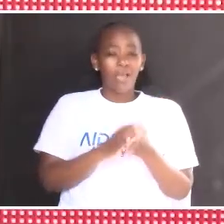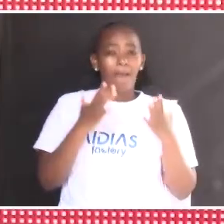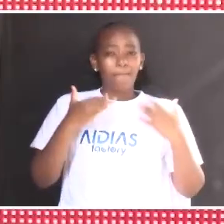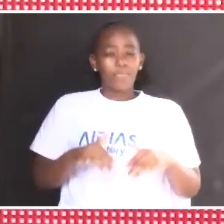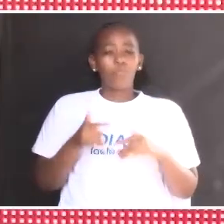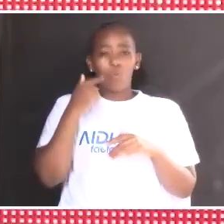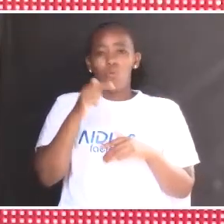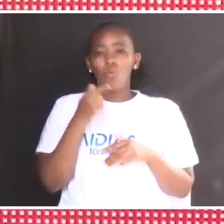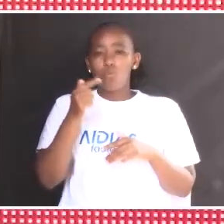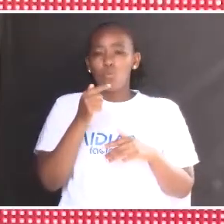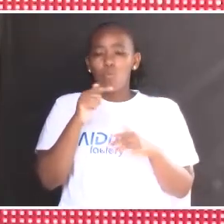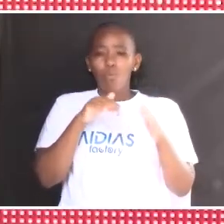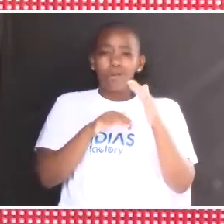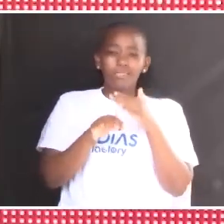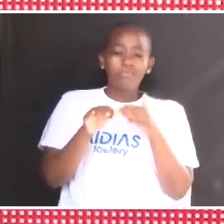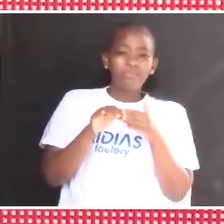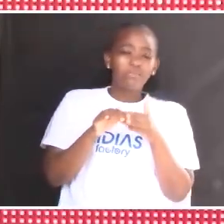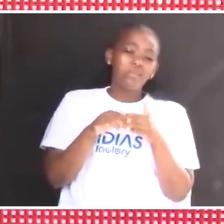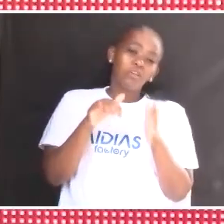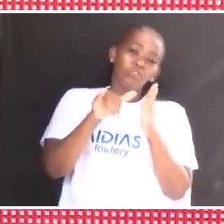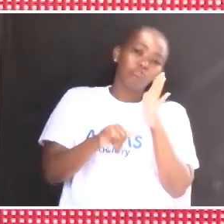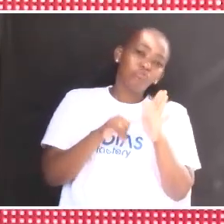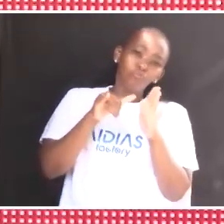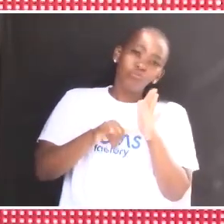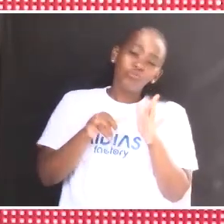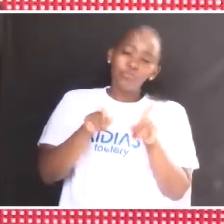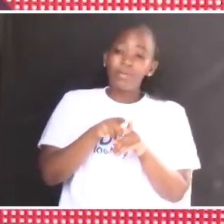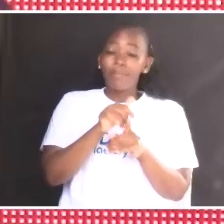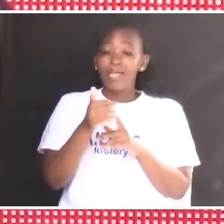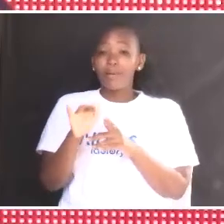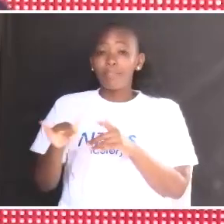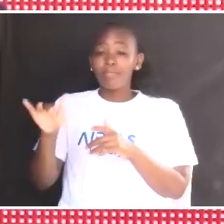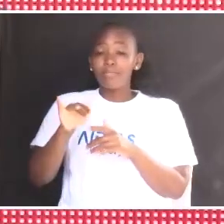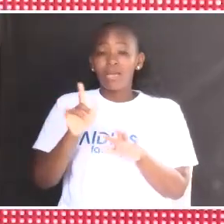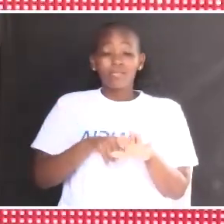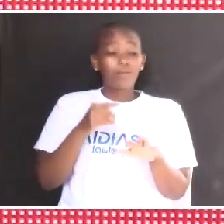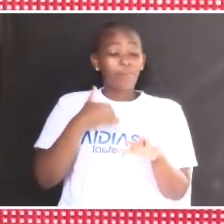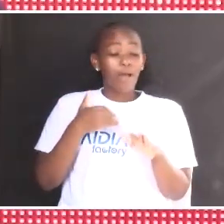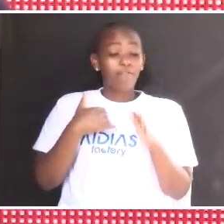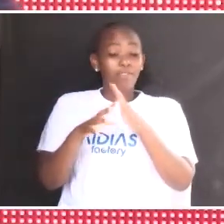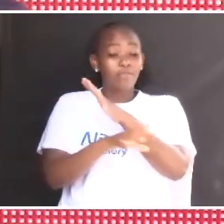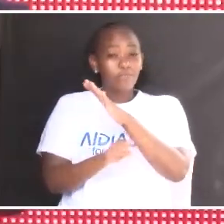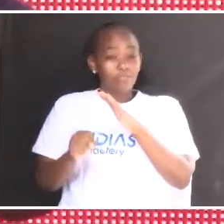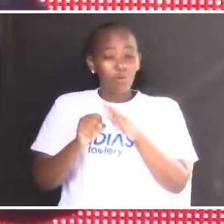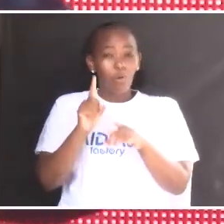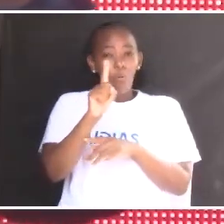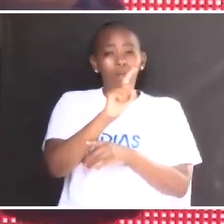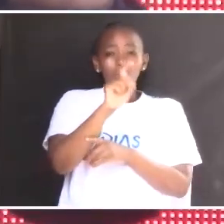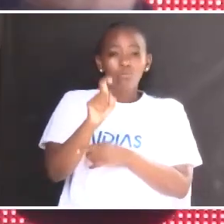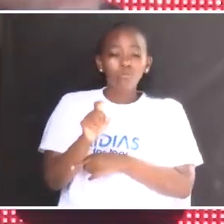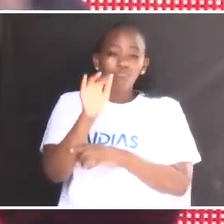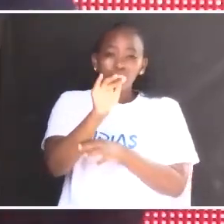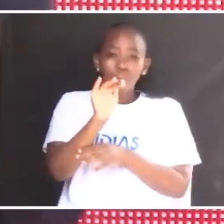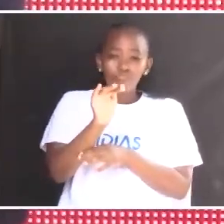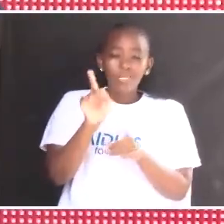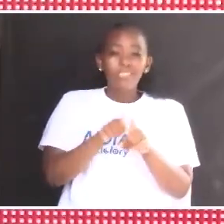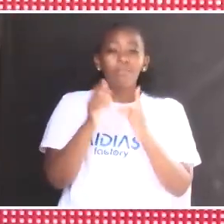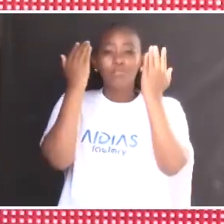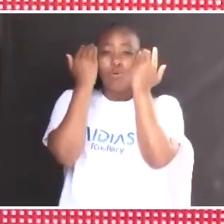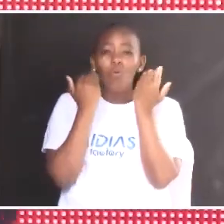wako kwa vitu kama YouTube and other places, when there is an infringement, one of the questions will be asked, even in